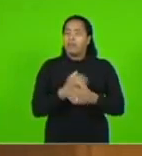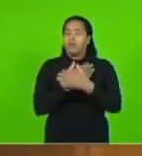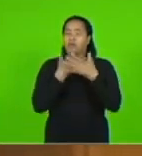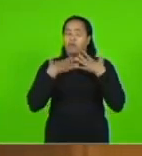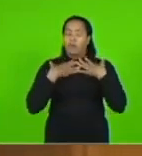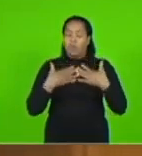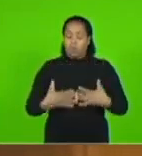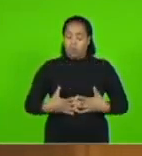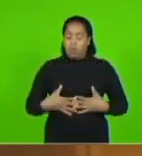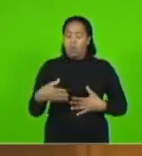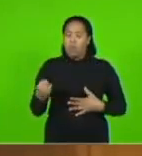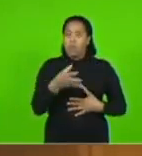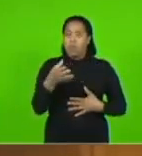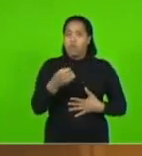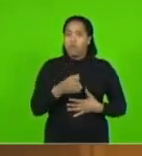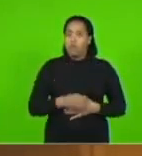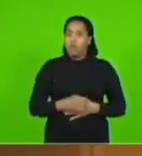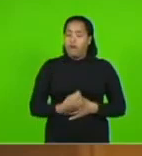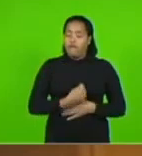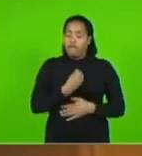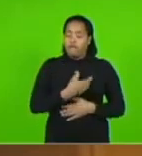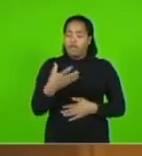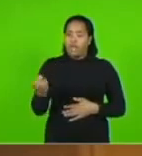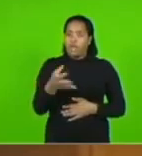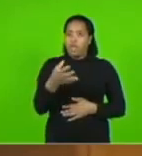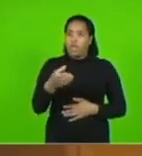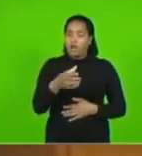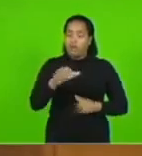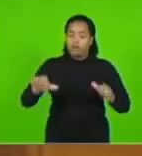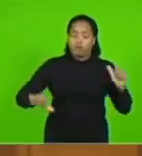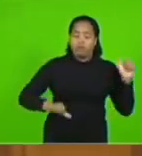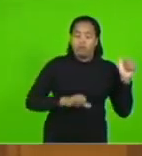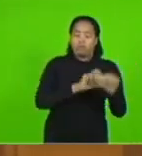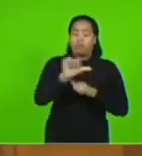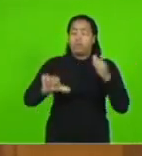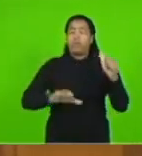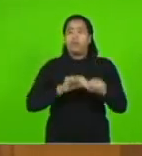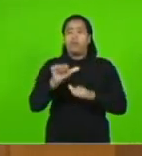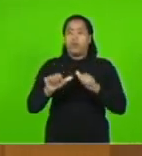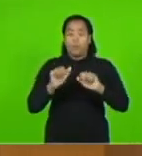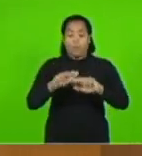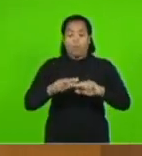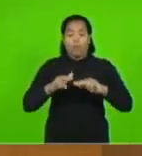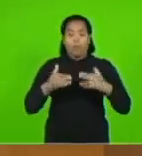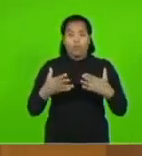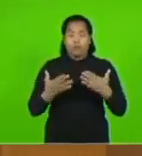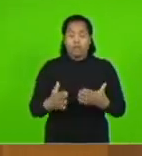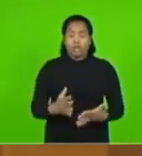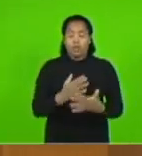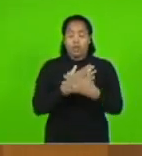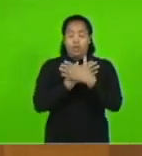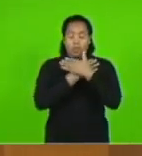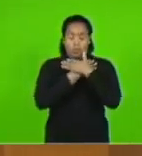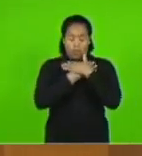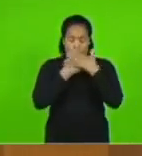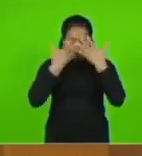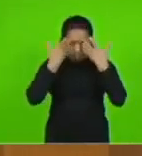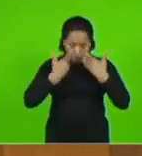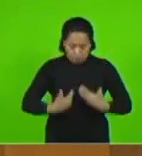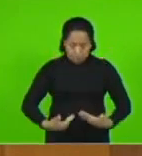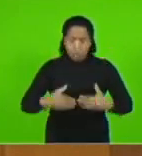going to ascend to heaven with Jesus. our bodies will be